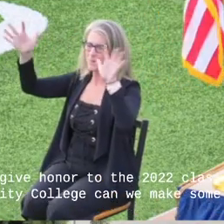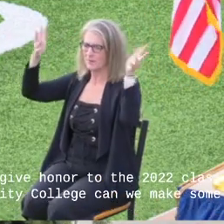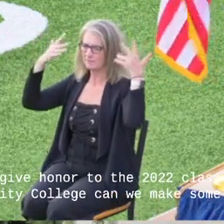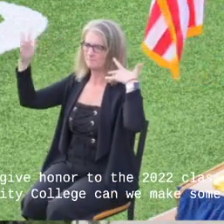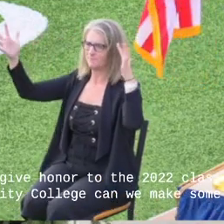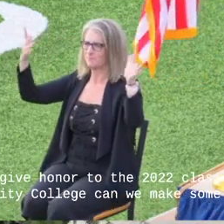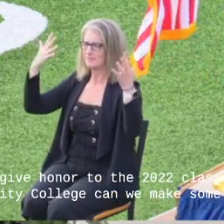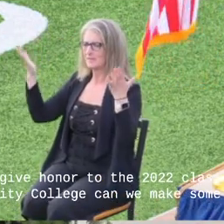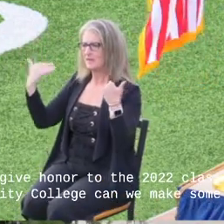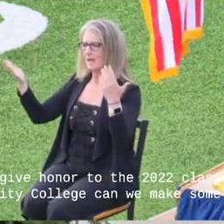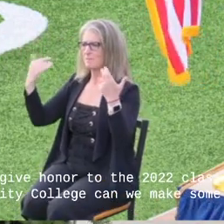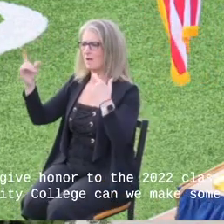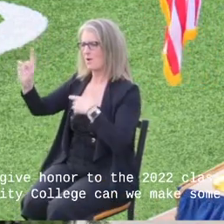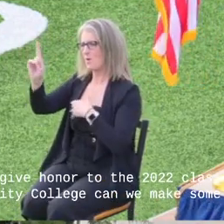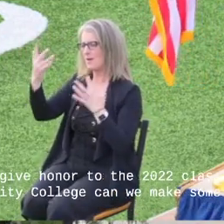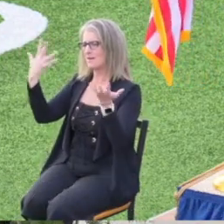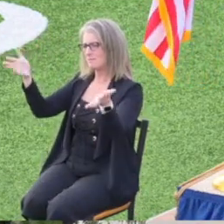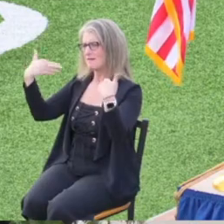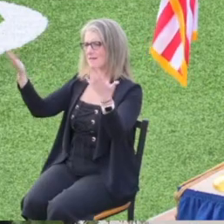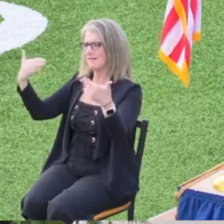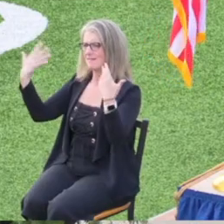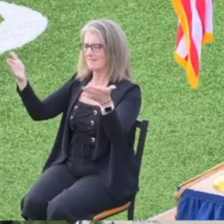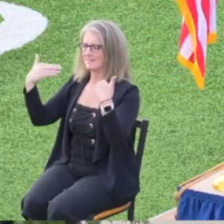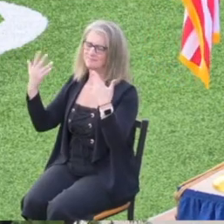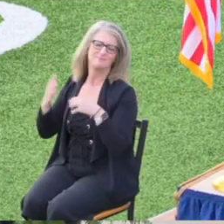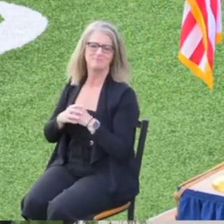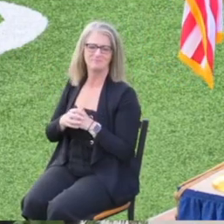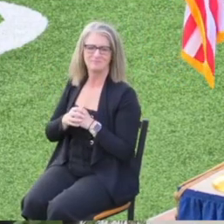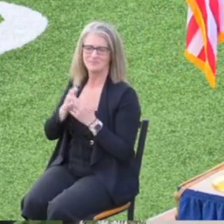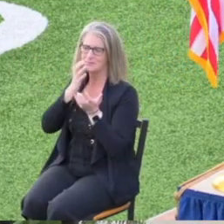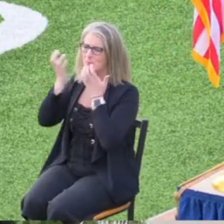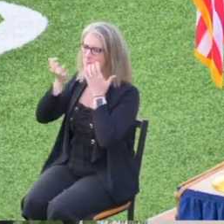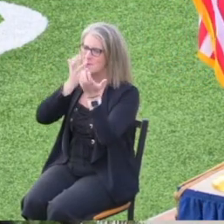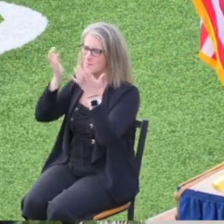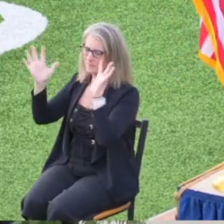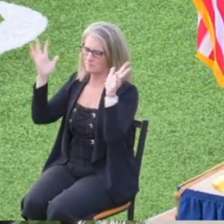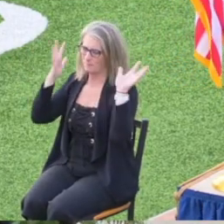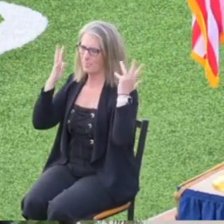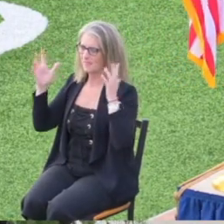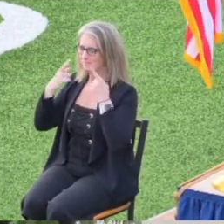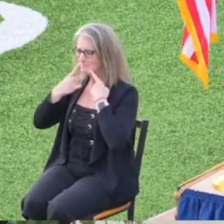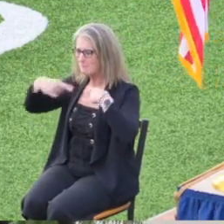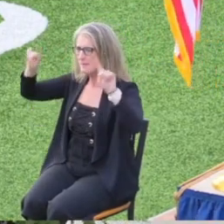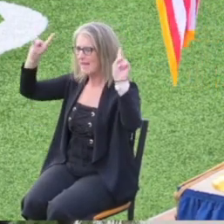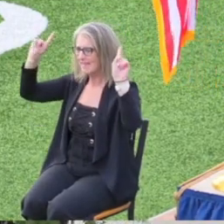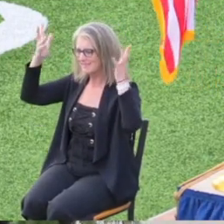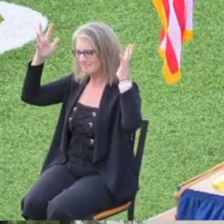Come on, Highland, where you at? Come on, make some noise. You made it.